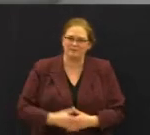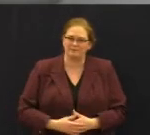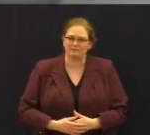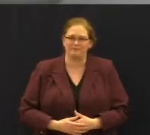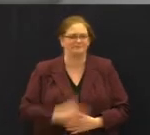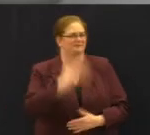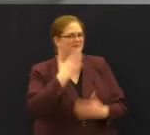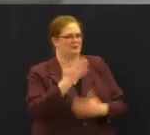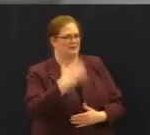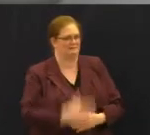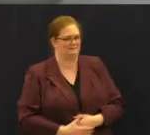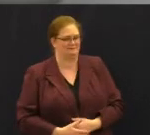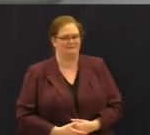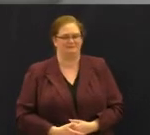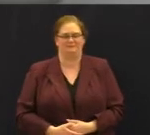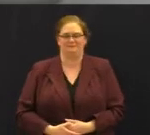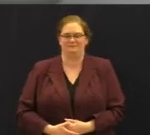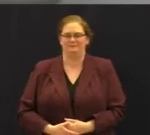Good morning,